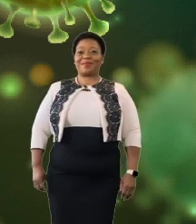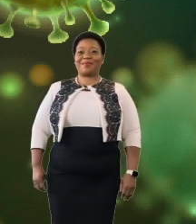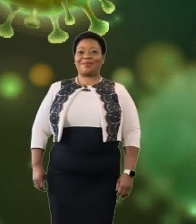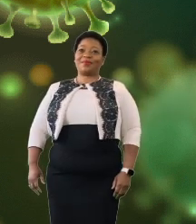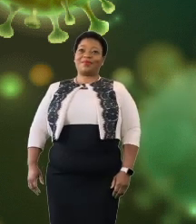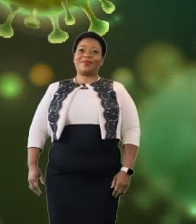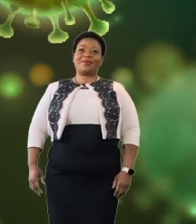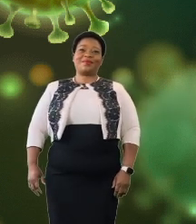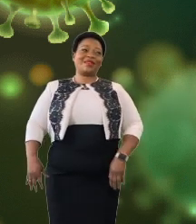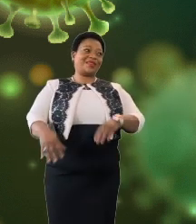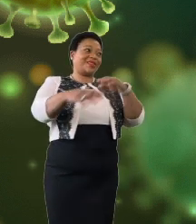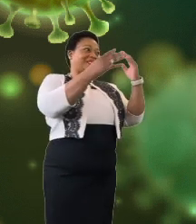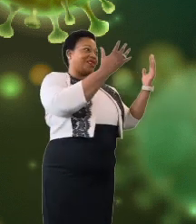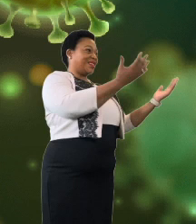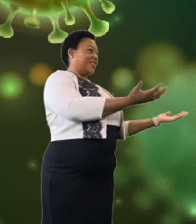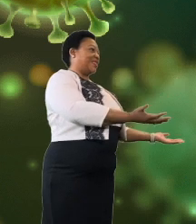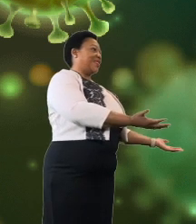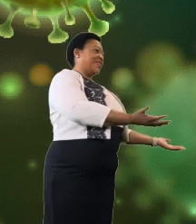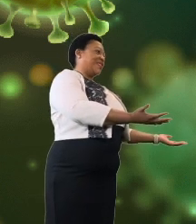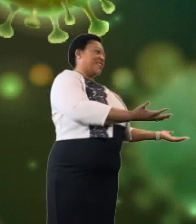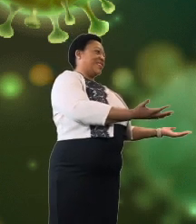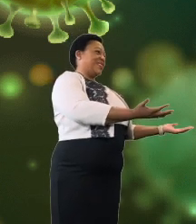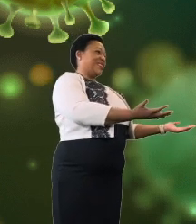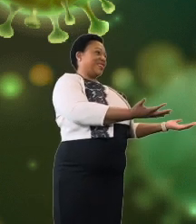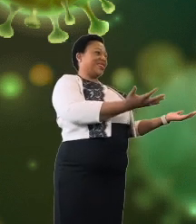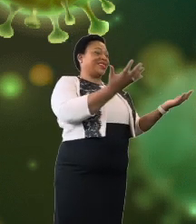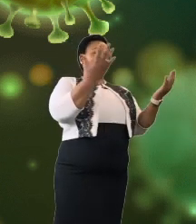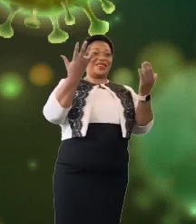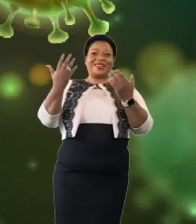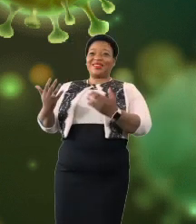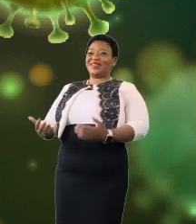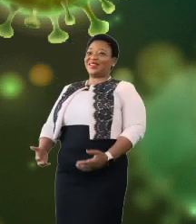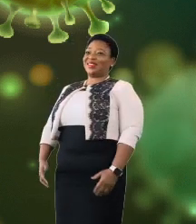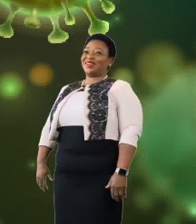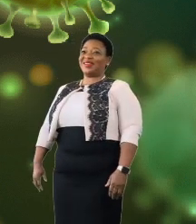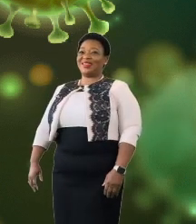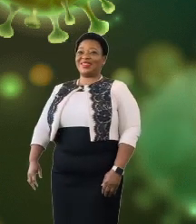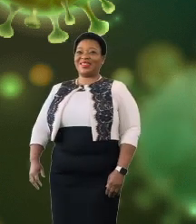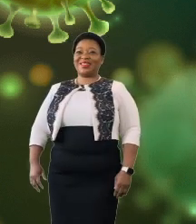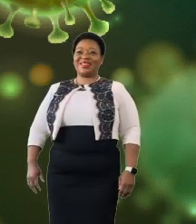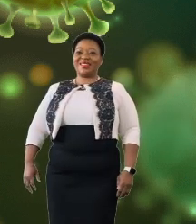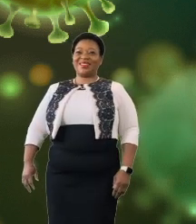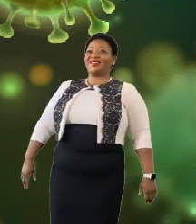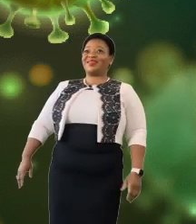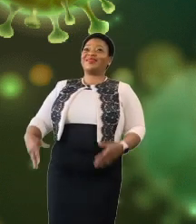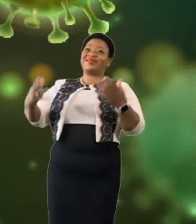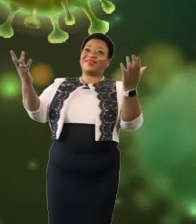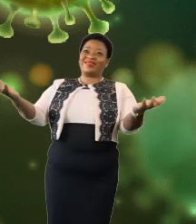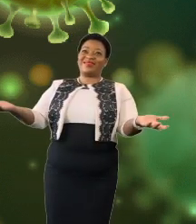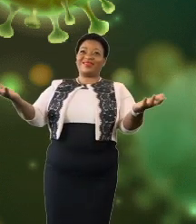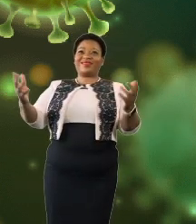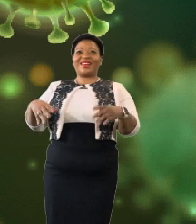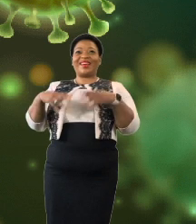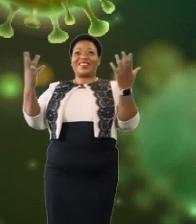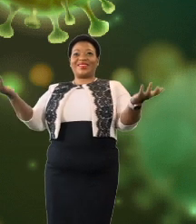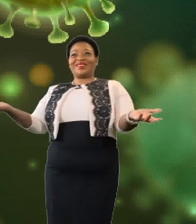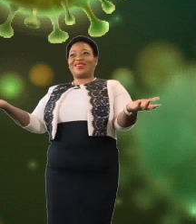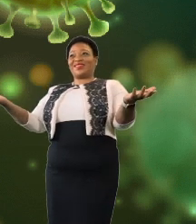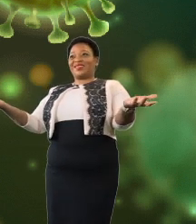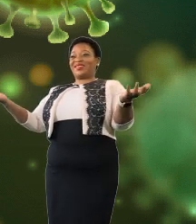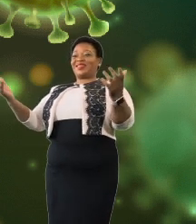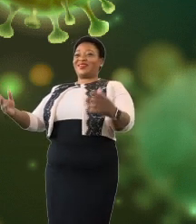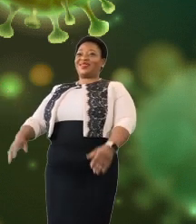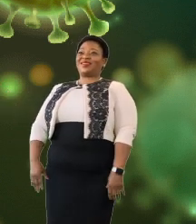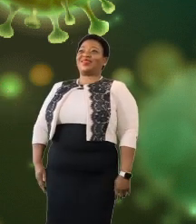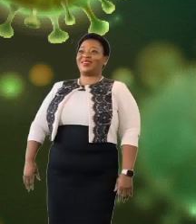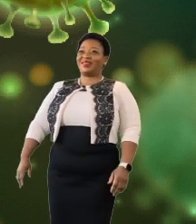economic empowerment in the process. And then we want to see, where is this project in the project cycle? Is it still at conceptual